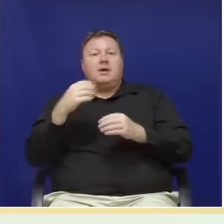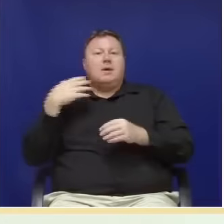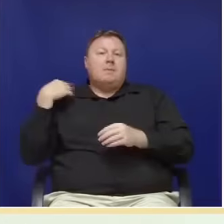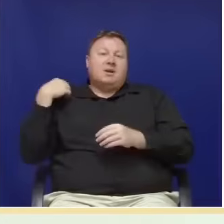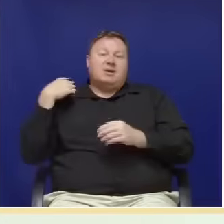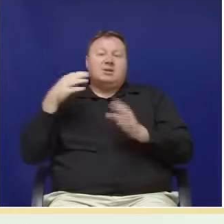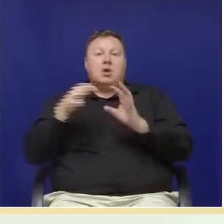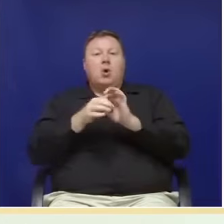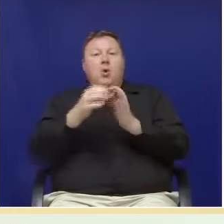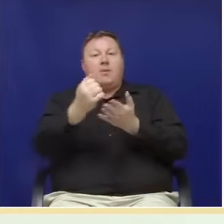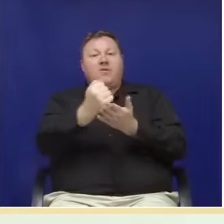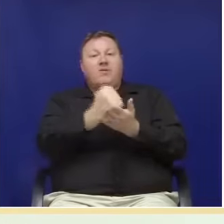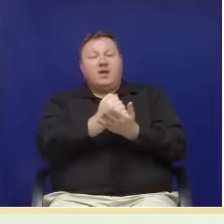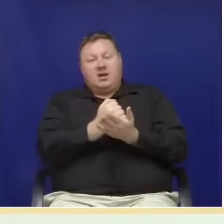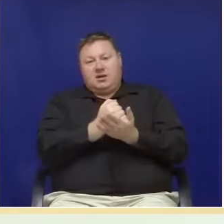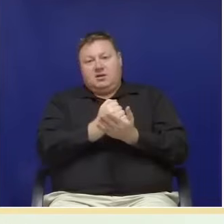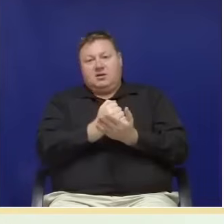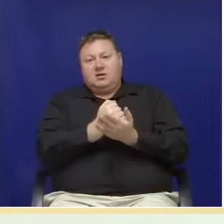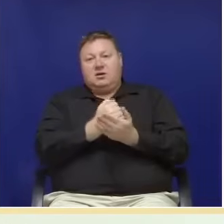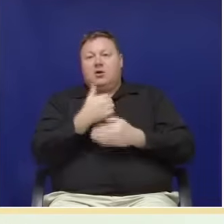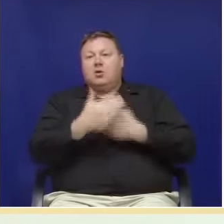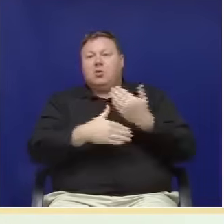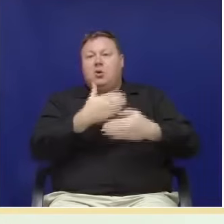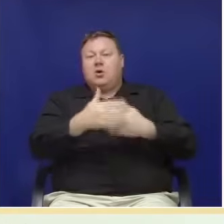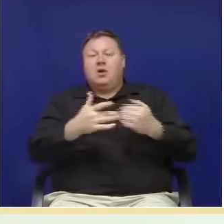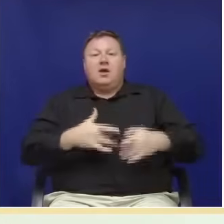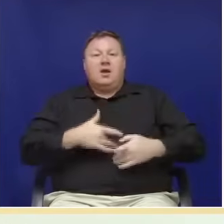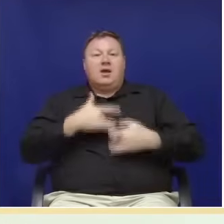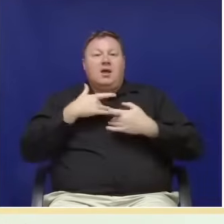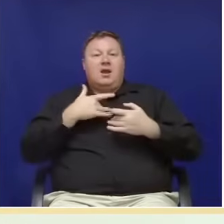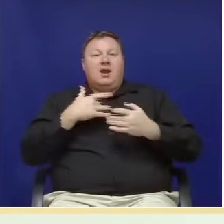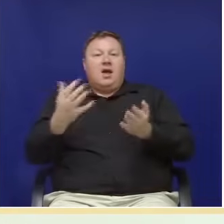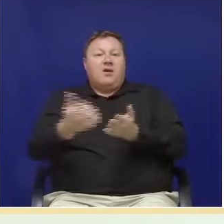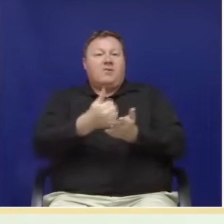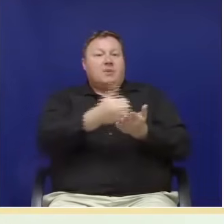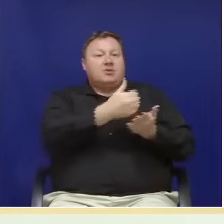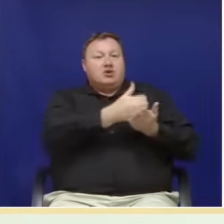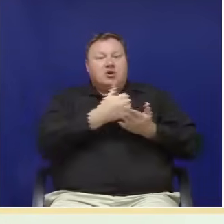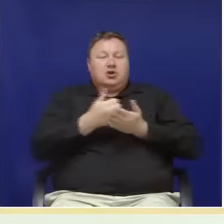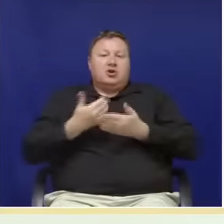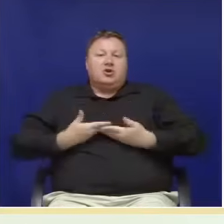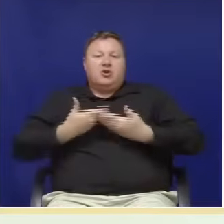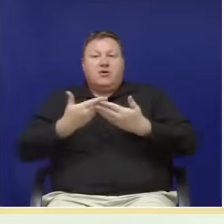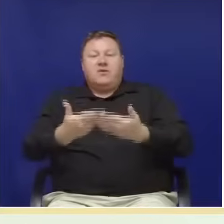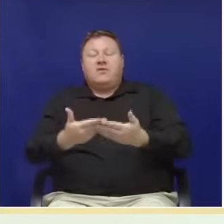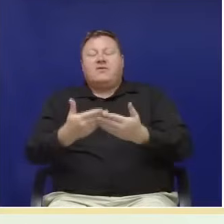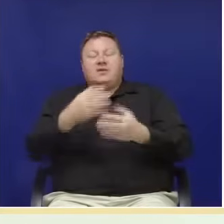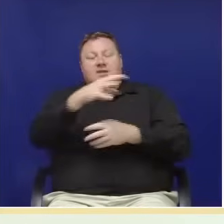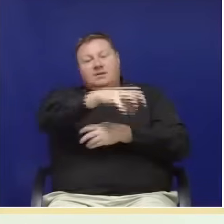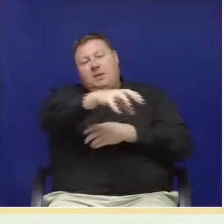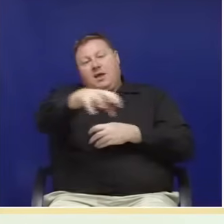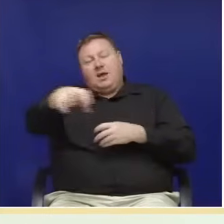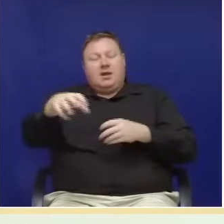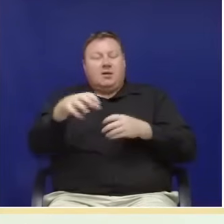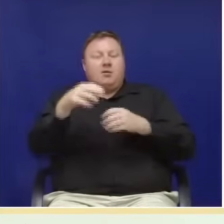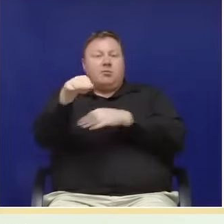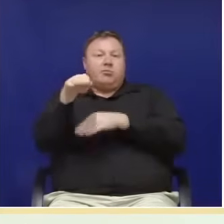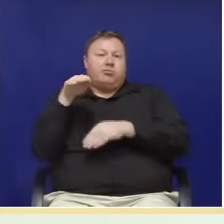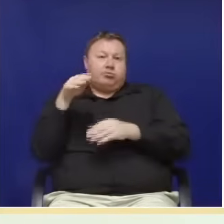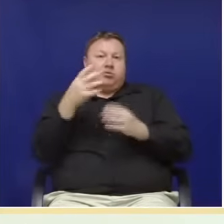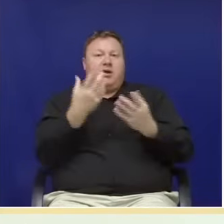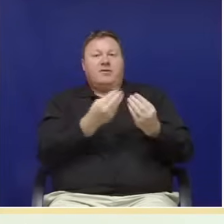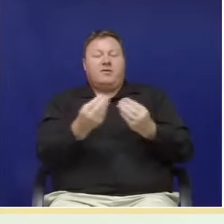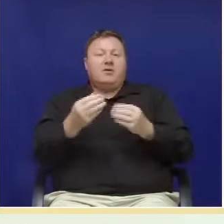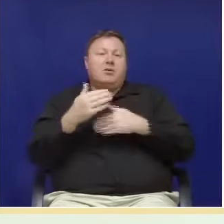The question is regarding the rollout of live capture services of his department to bank branches. What progress has been